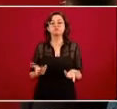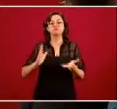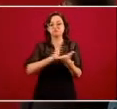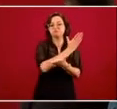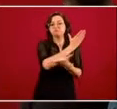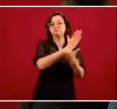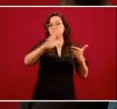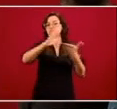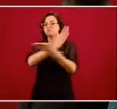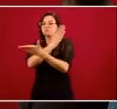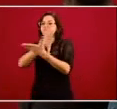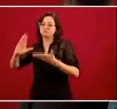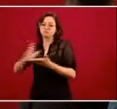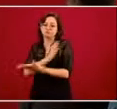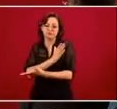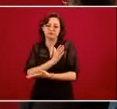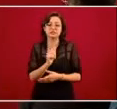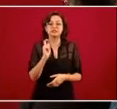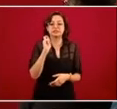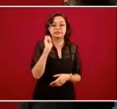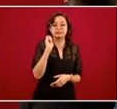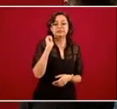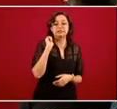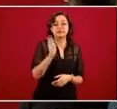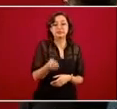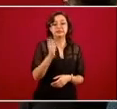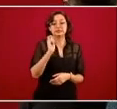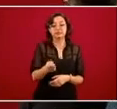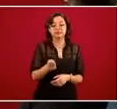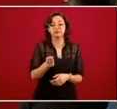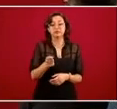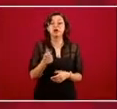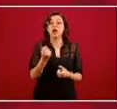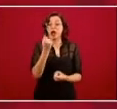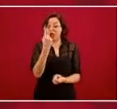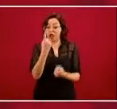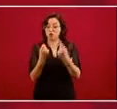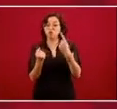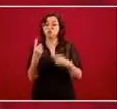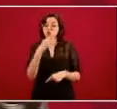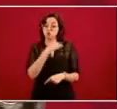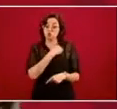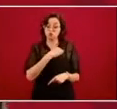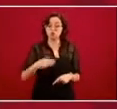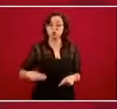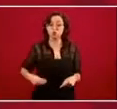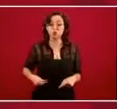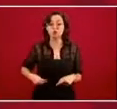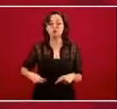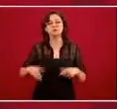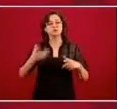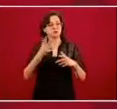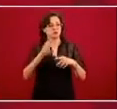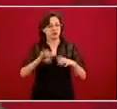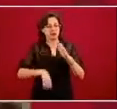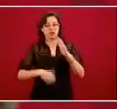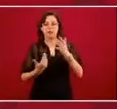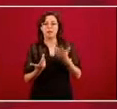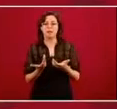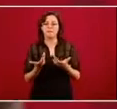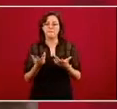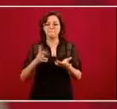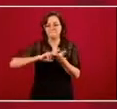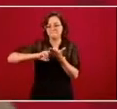the mobility in the country. So the segmentation in mobility, what it means is we're going to take a number of